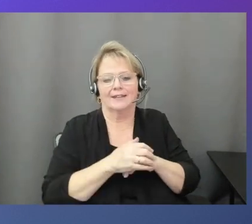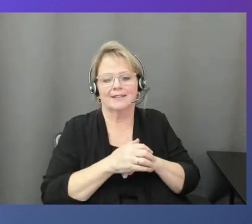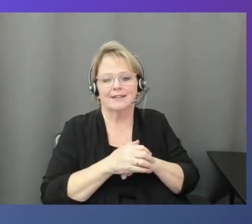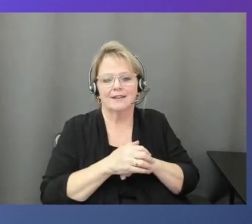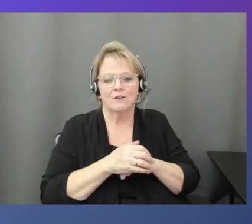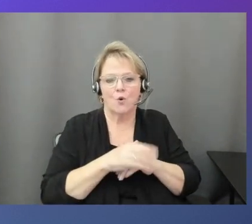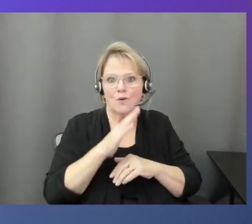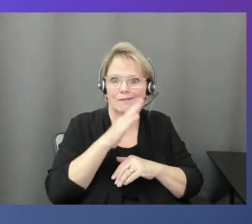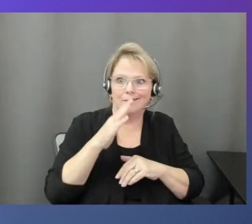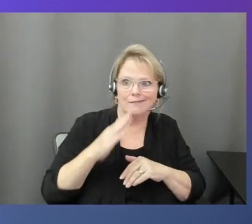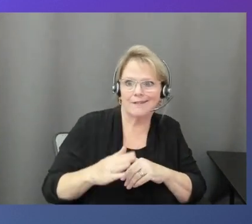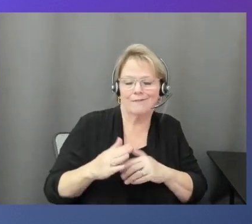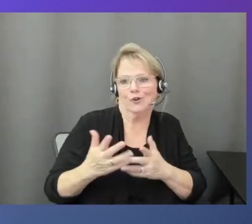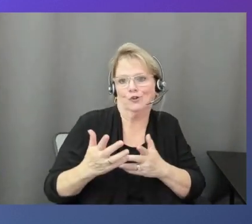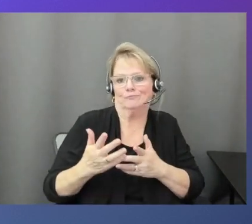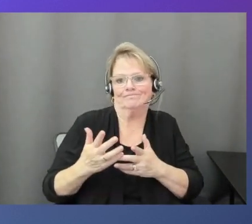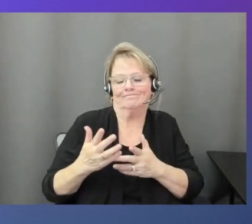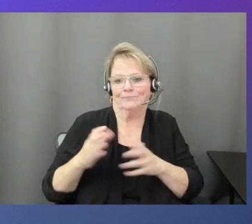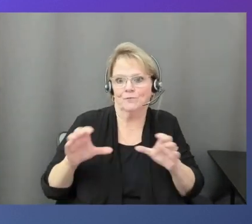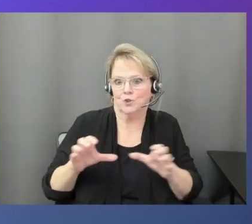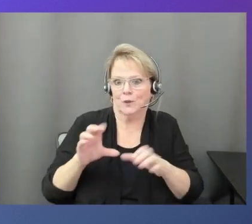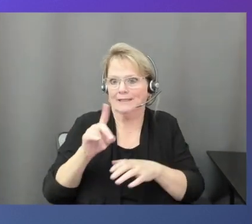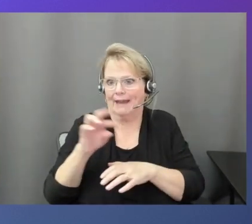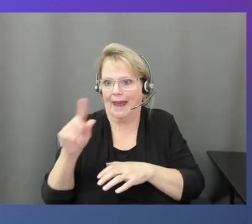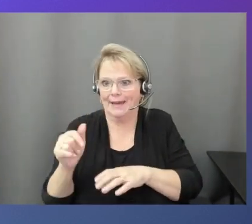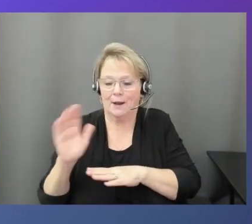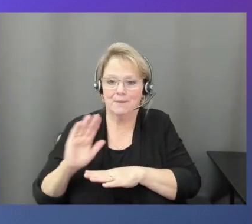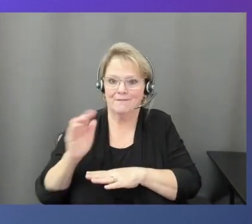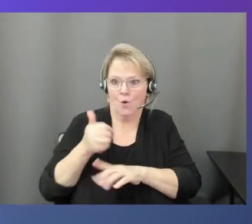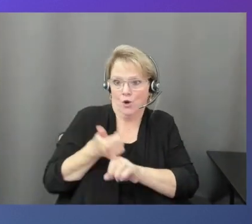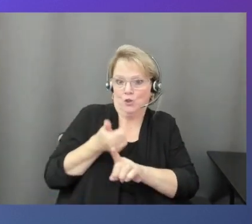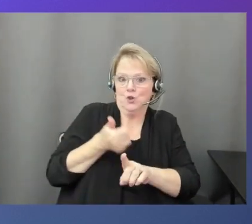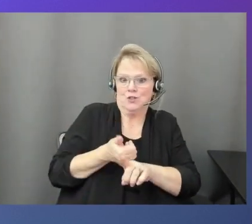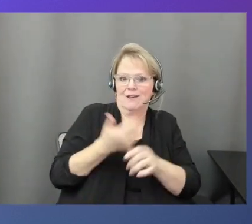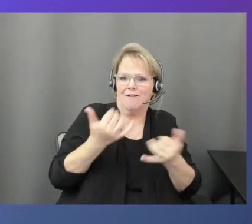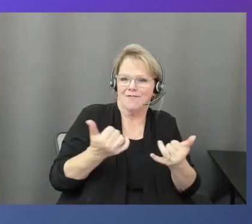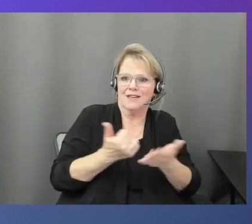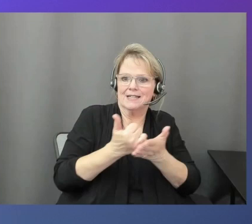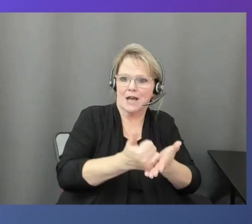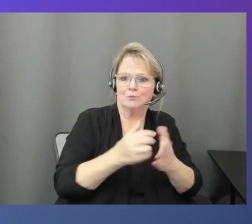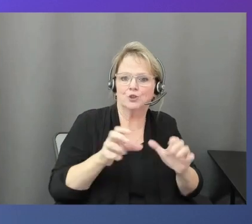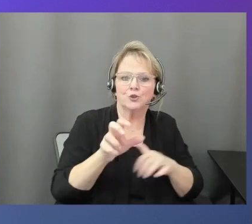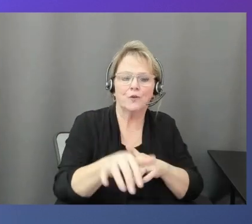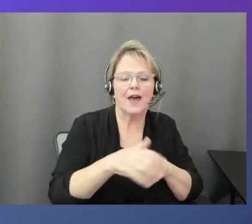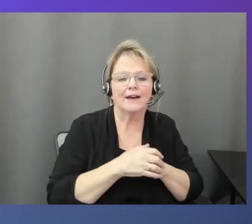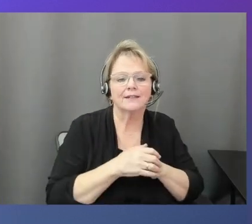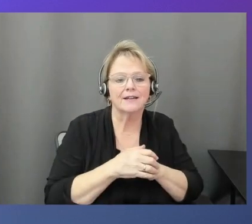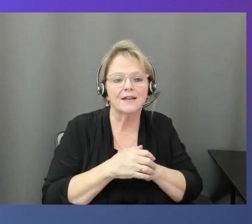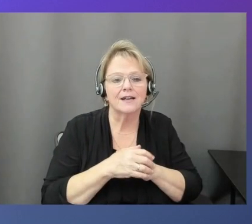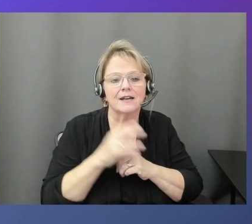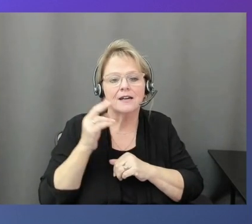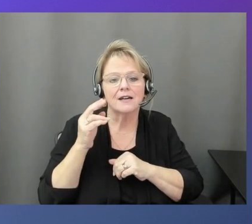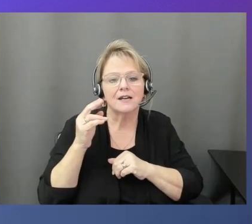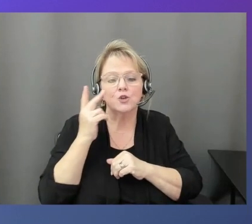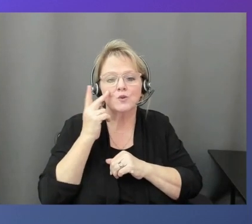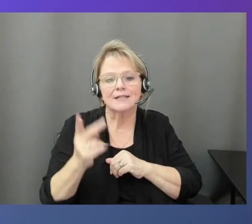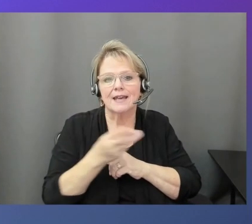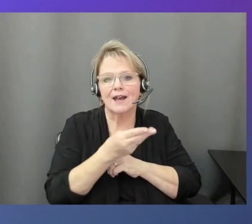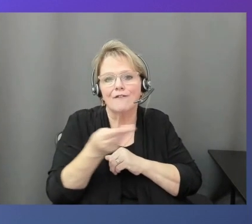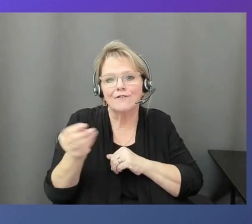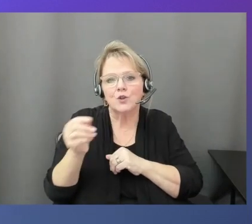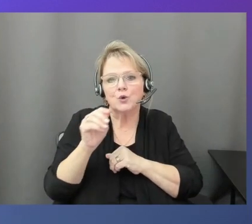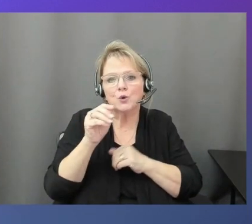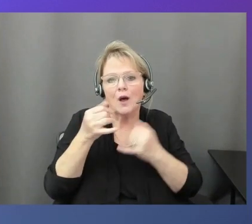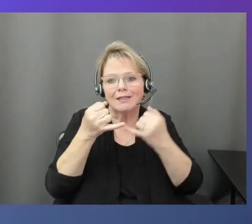been a baker myself. But let's jump back in. You look at this Jumpstart PY that I just created. A few lines of code here. What it's doing,